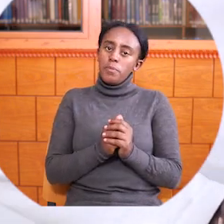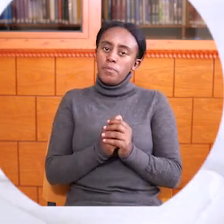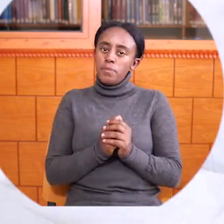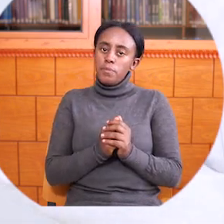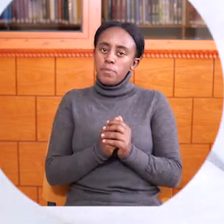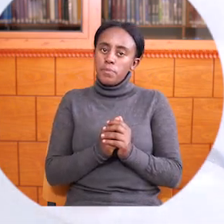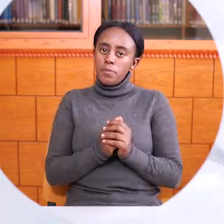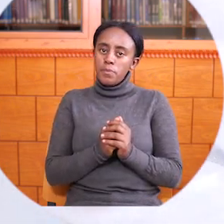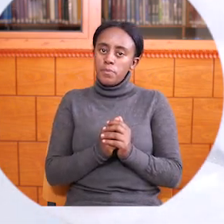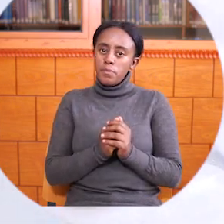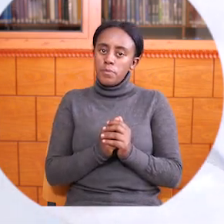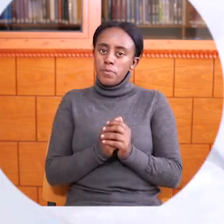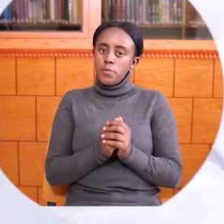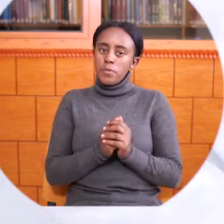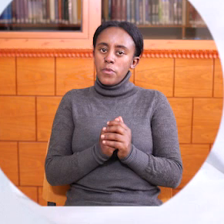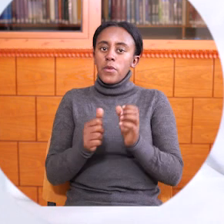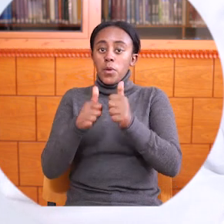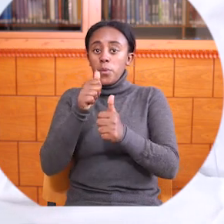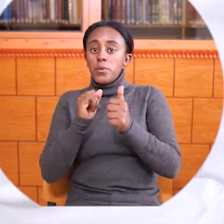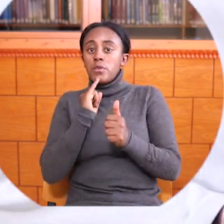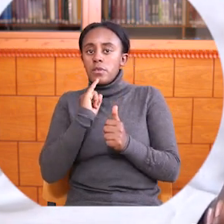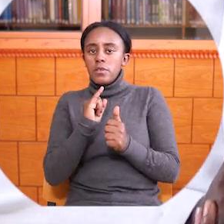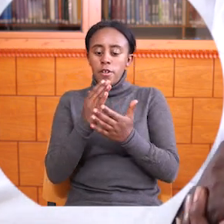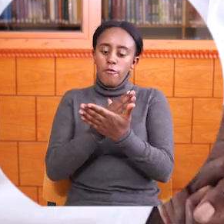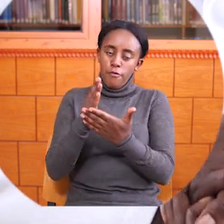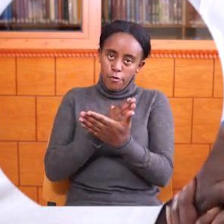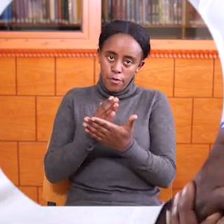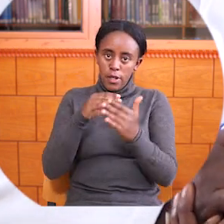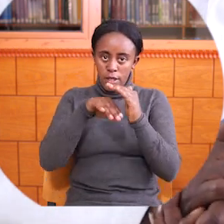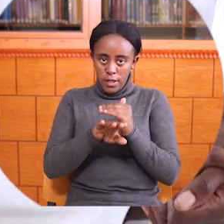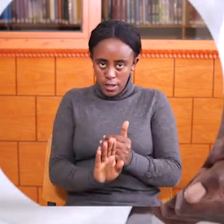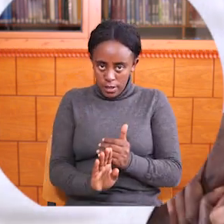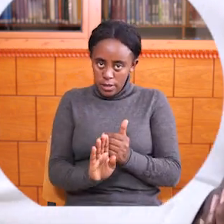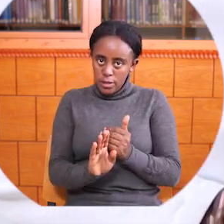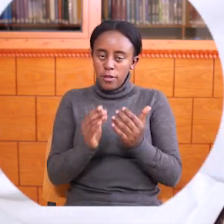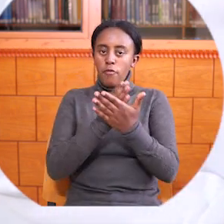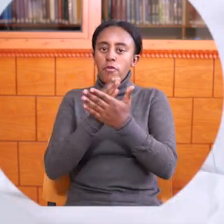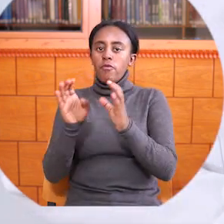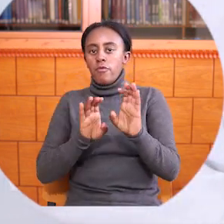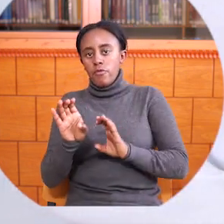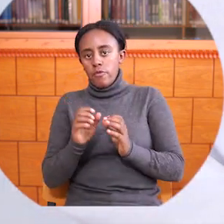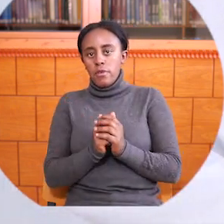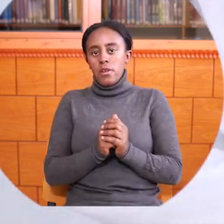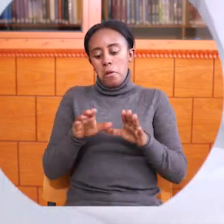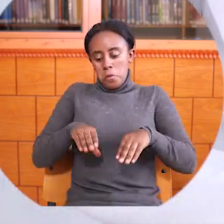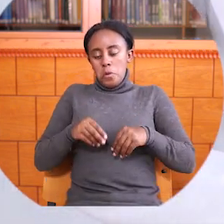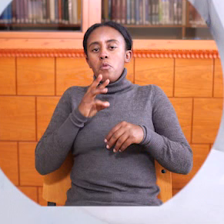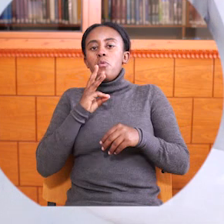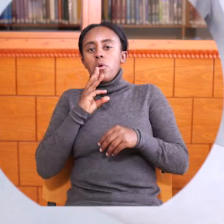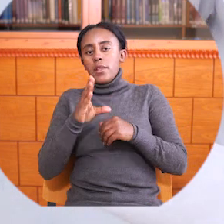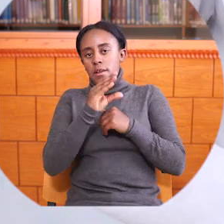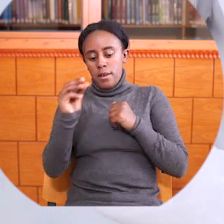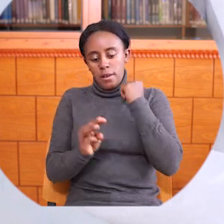a fine part of a root which is involving in observation of water